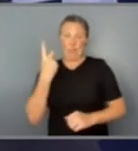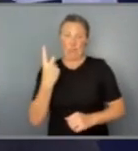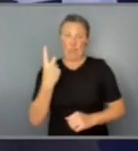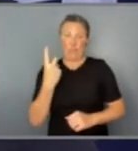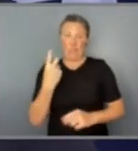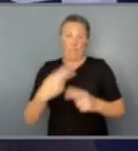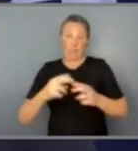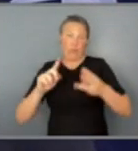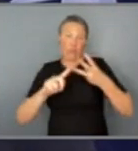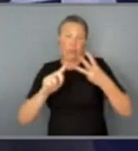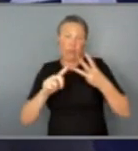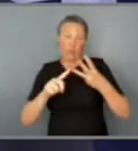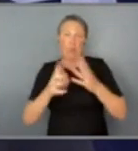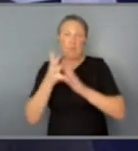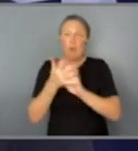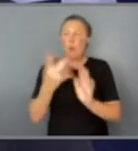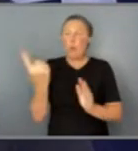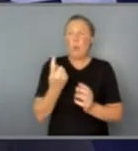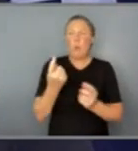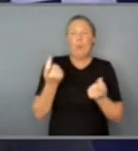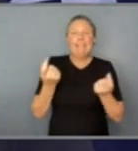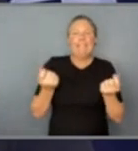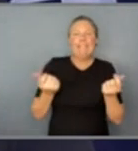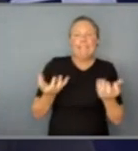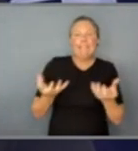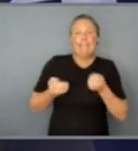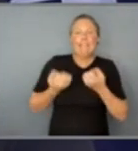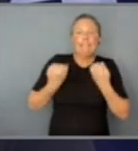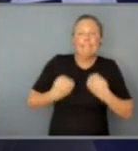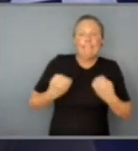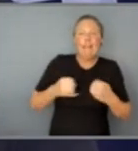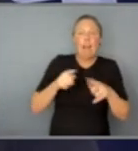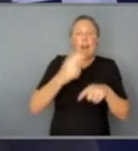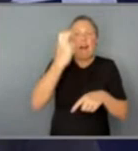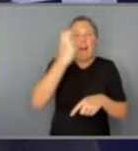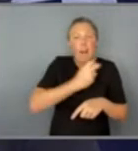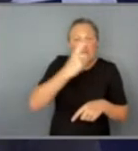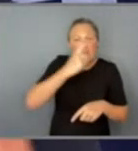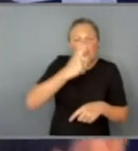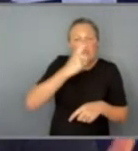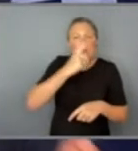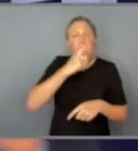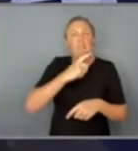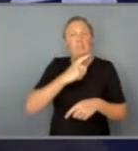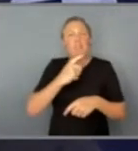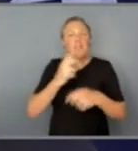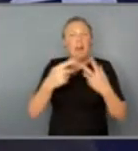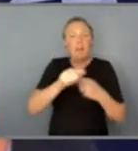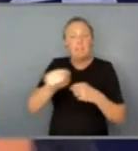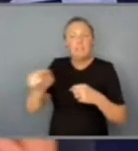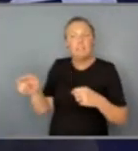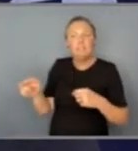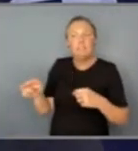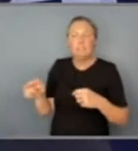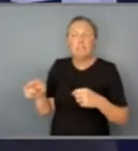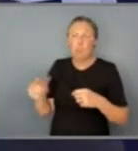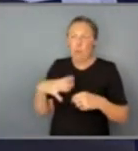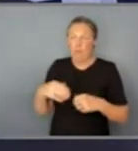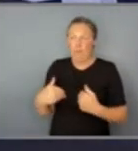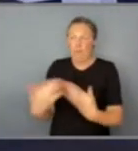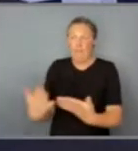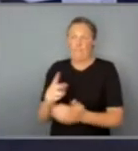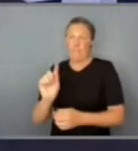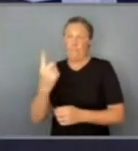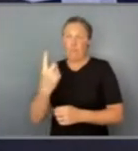in the more vulnerable, and we're working steadily on the aged care populations and others, but we also know that the